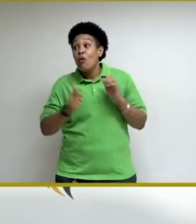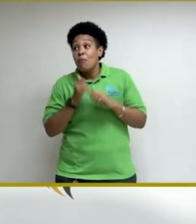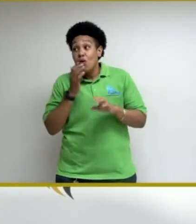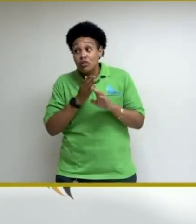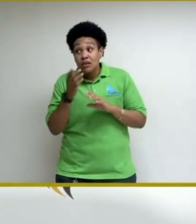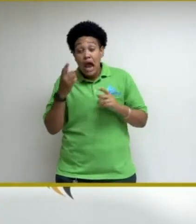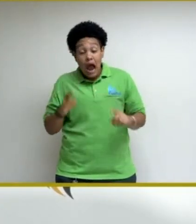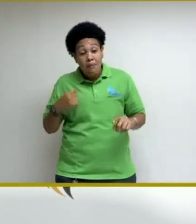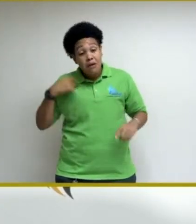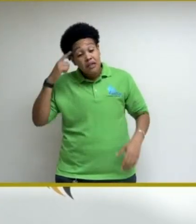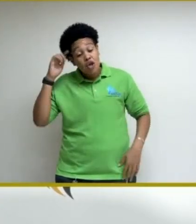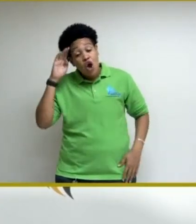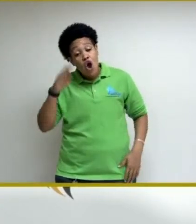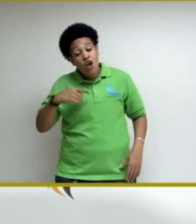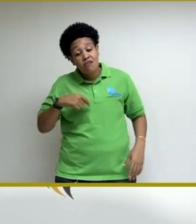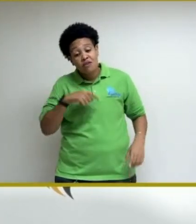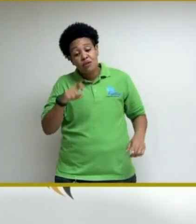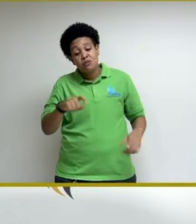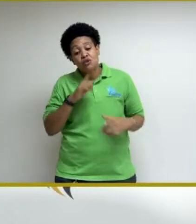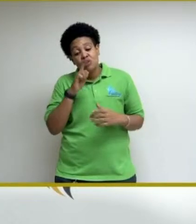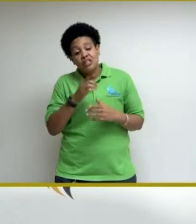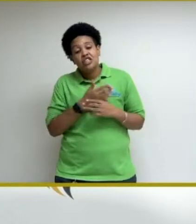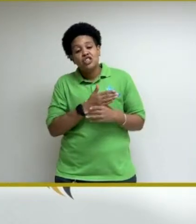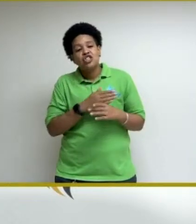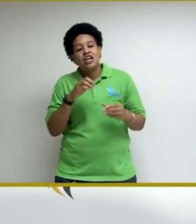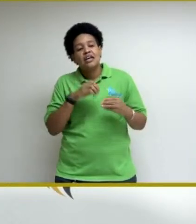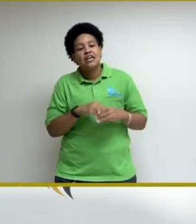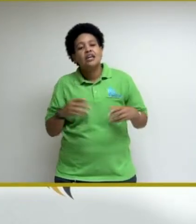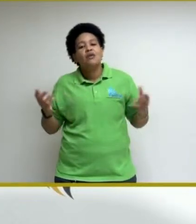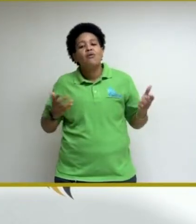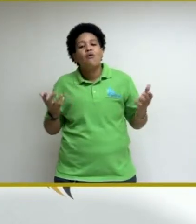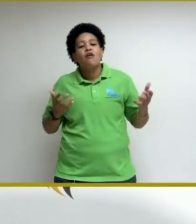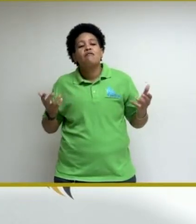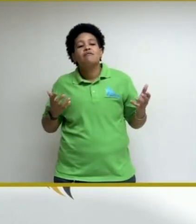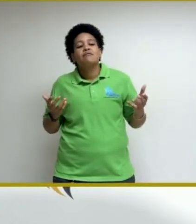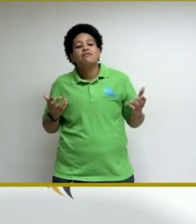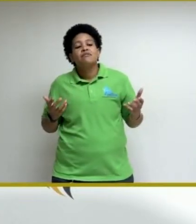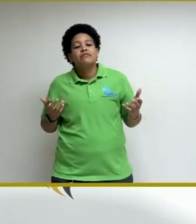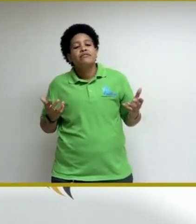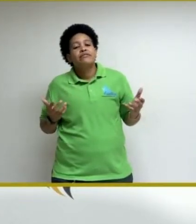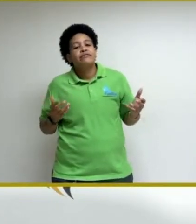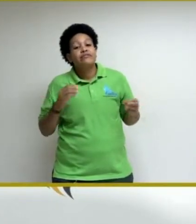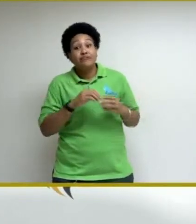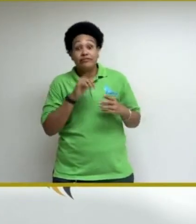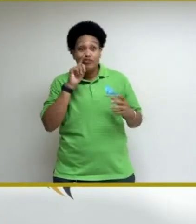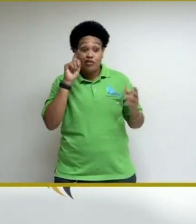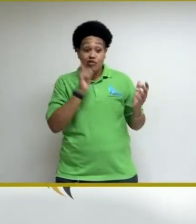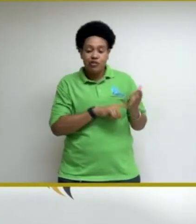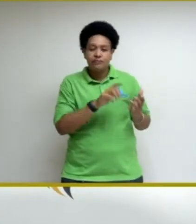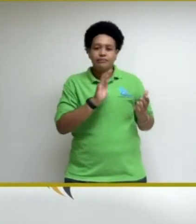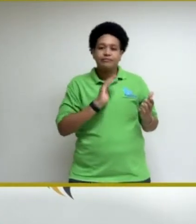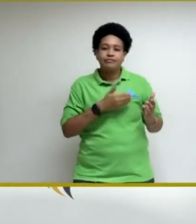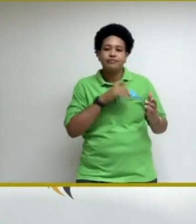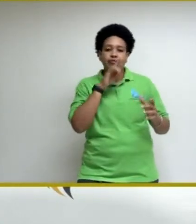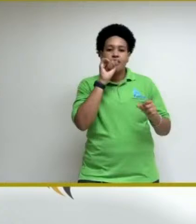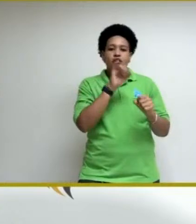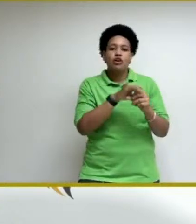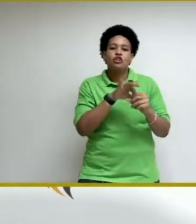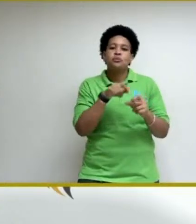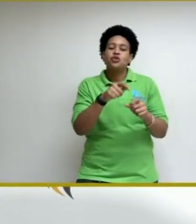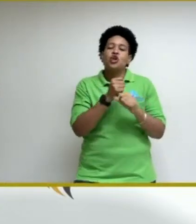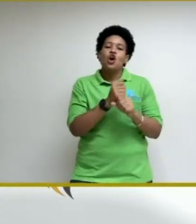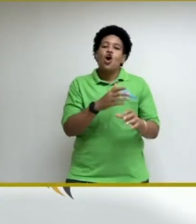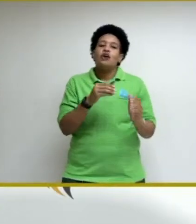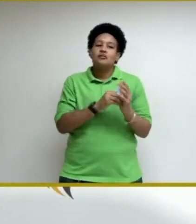I think all of us must share in the in the recognition of our contribution to this